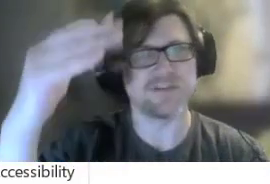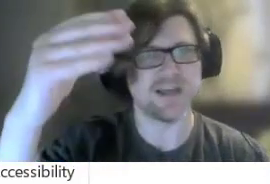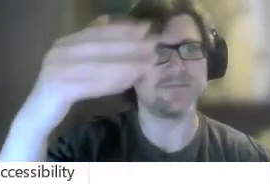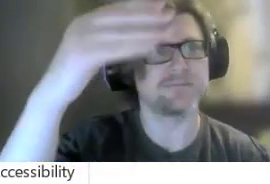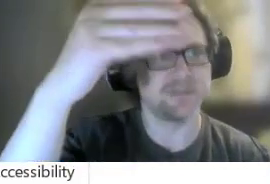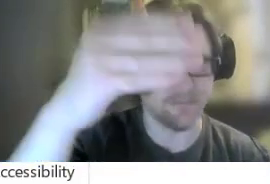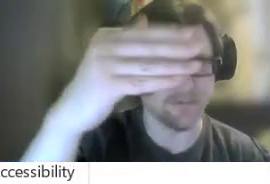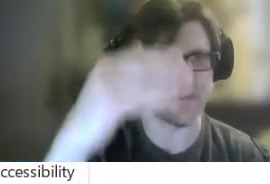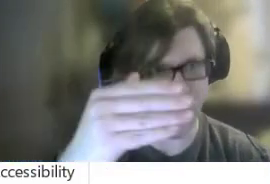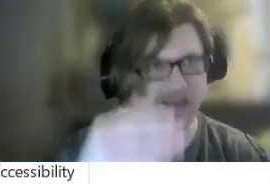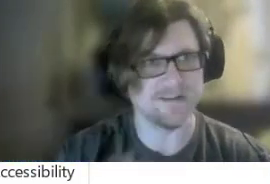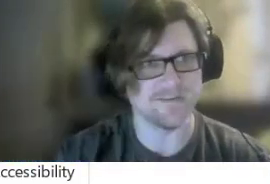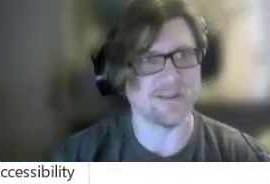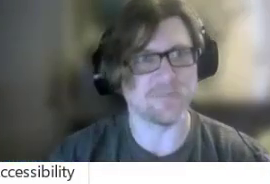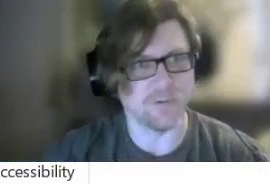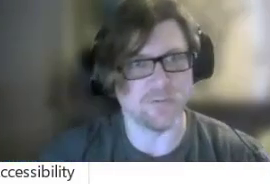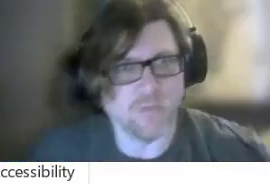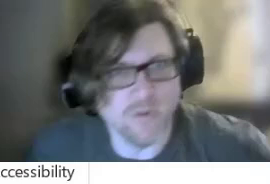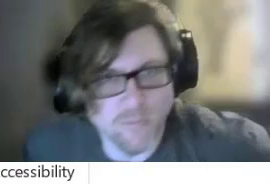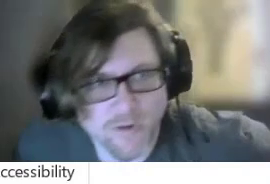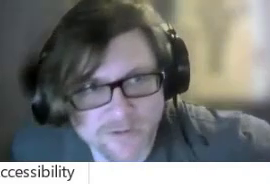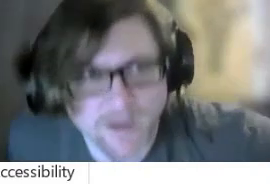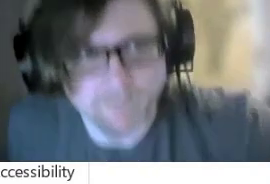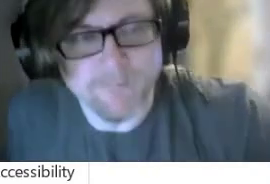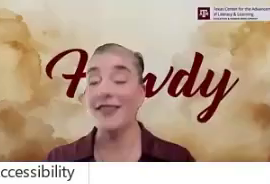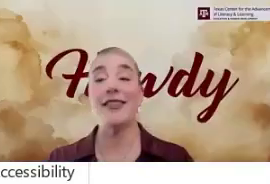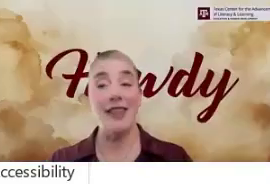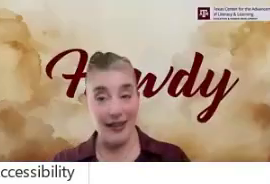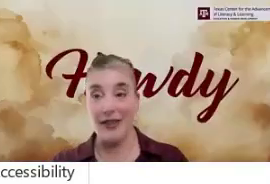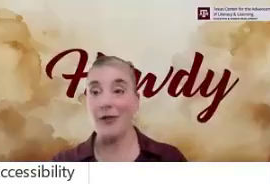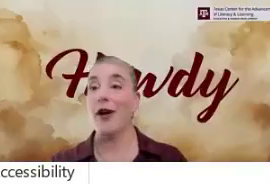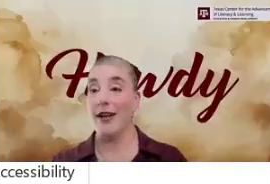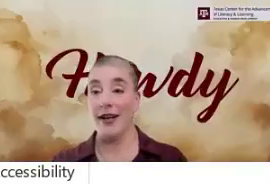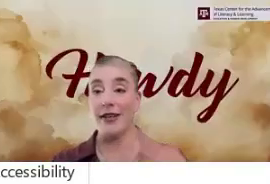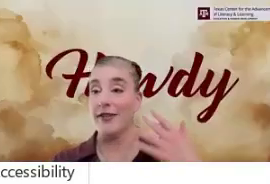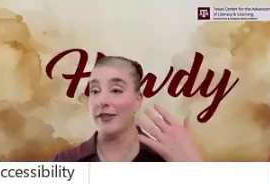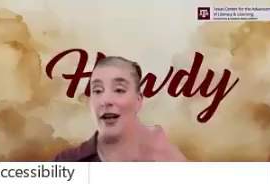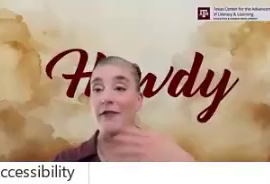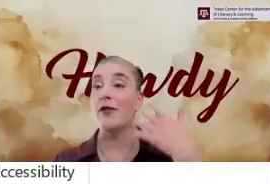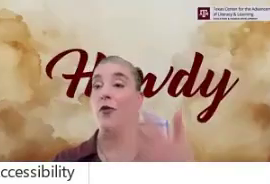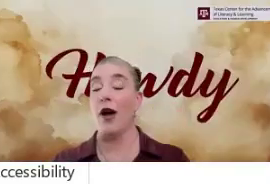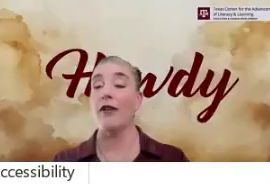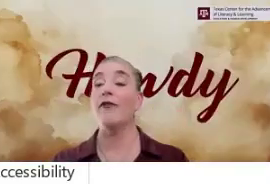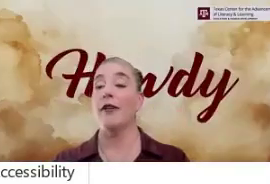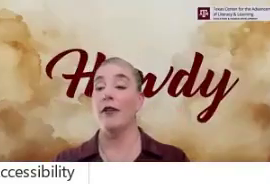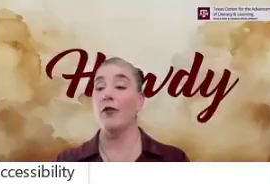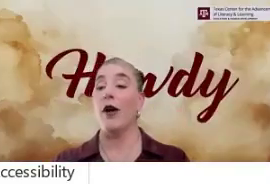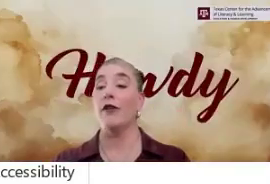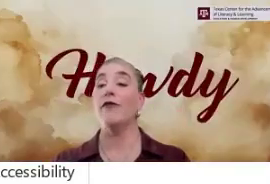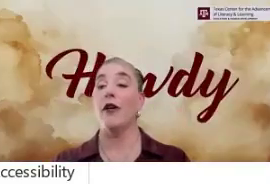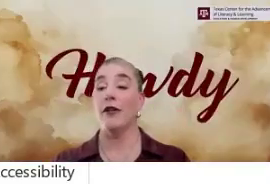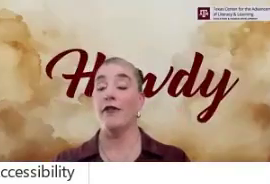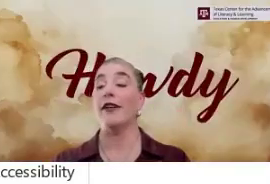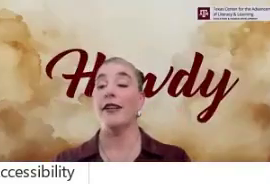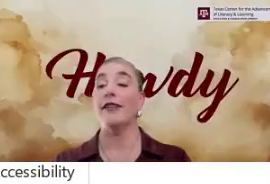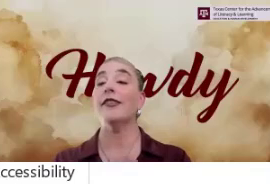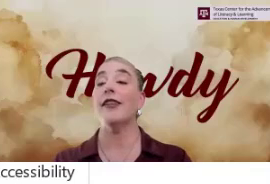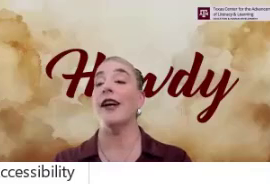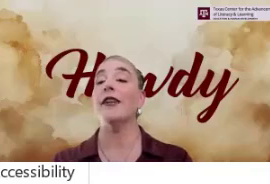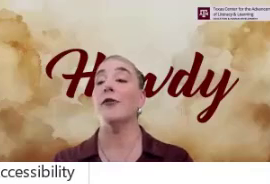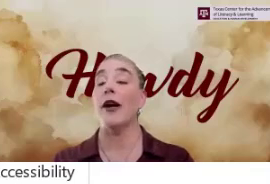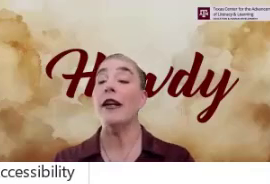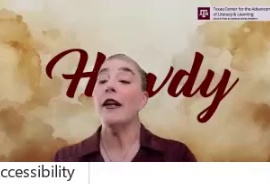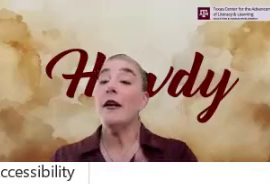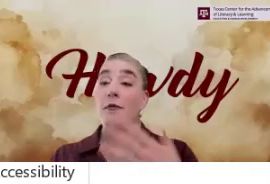over time, just have different slides that expose more and more at a time? That's exactly right. It's kind of the waterfall effect.